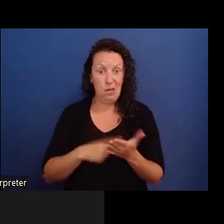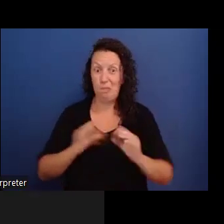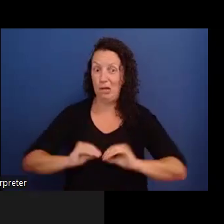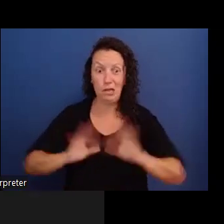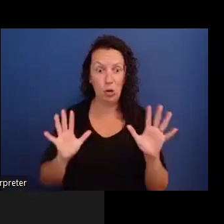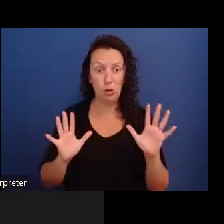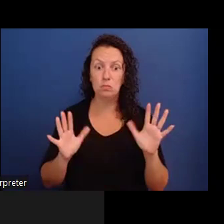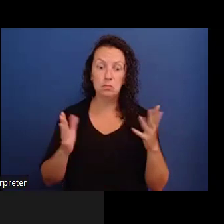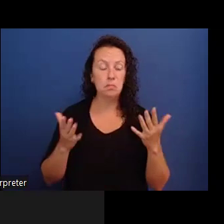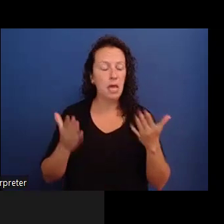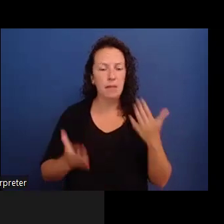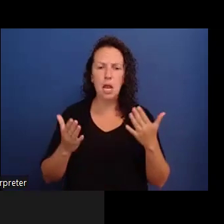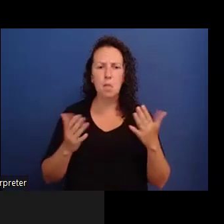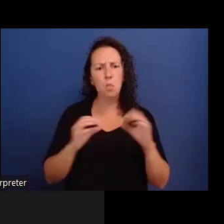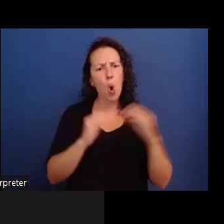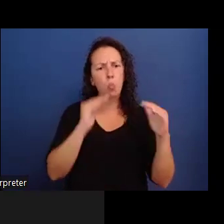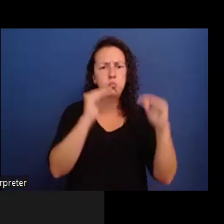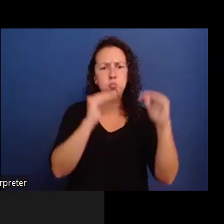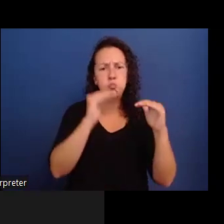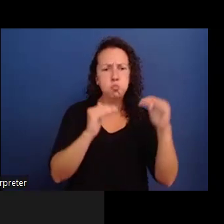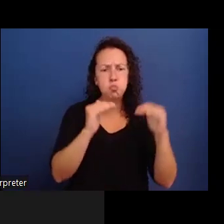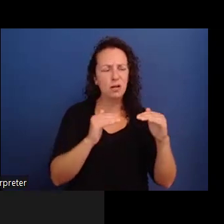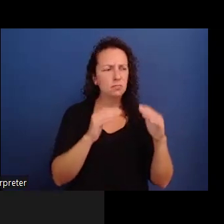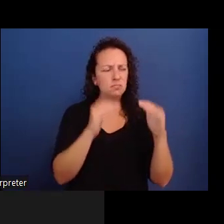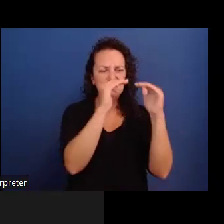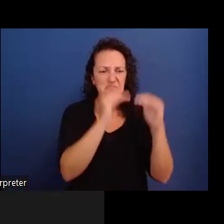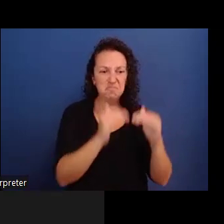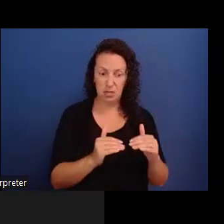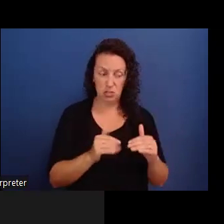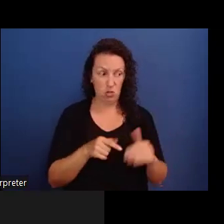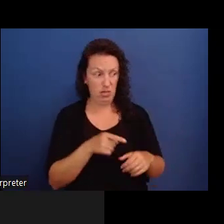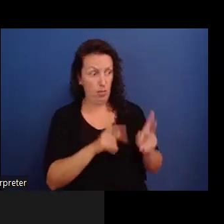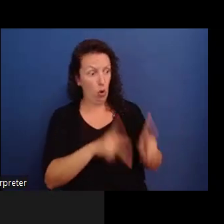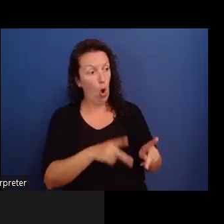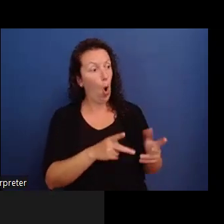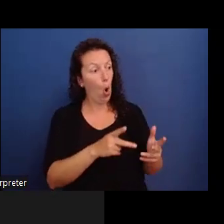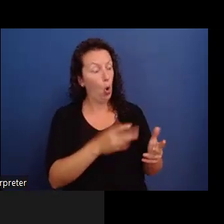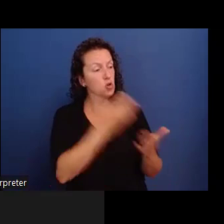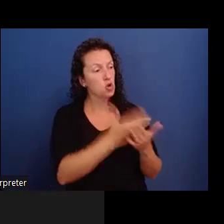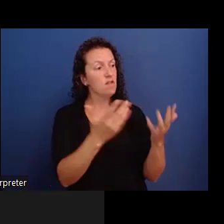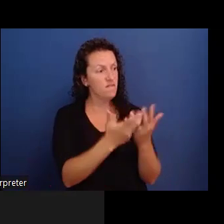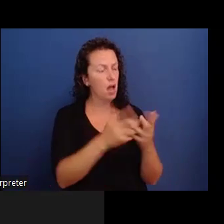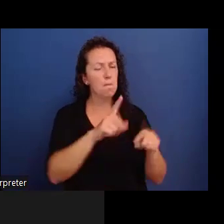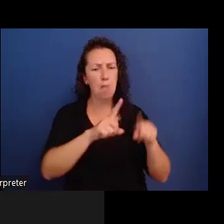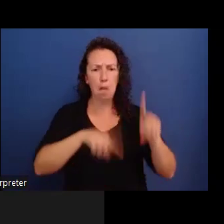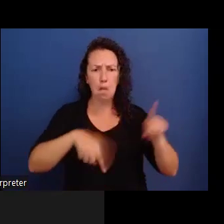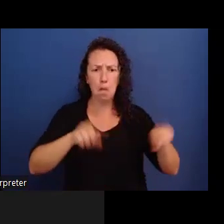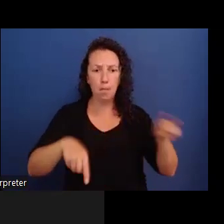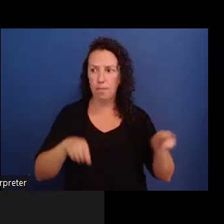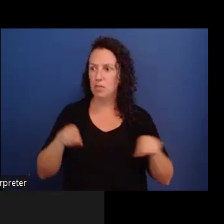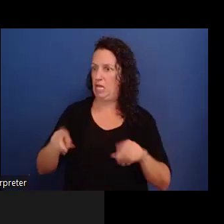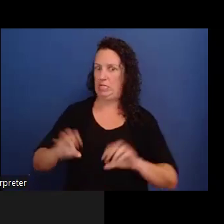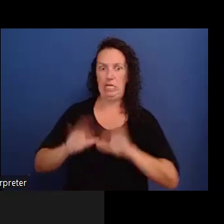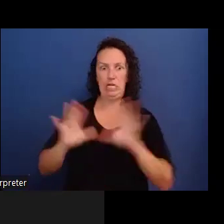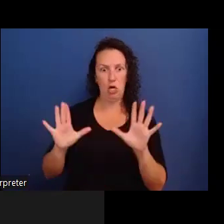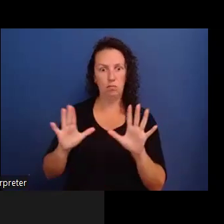of similar, and maybe that type of person can fit into a lot of different situations at work. So yeah,